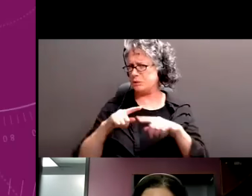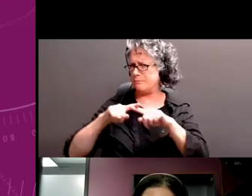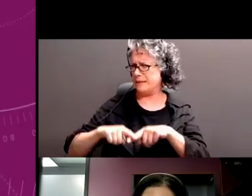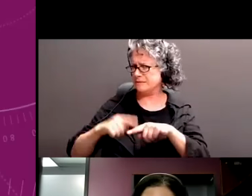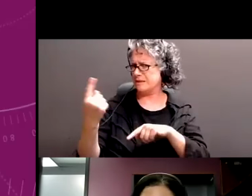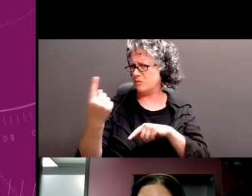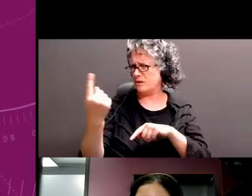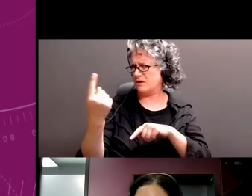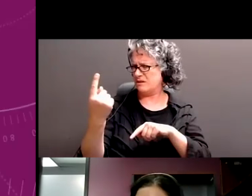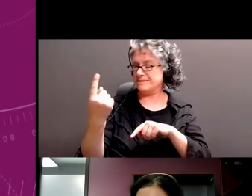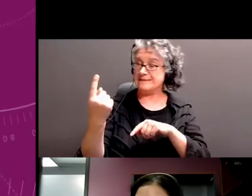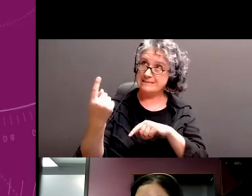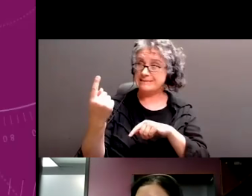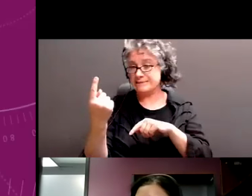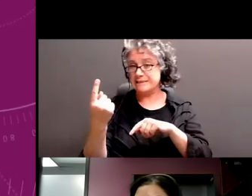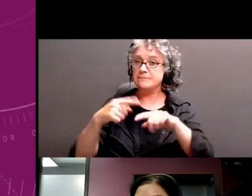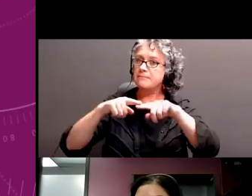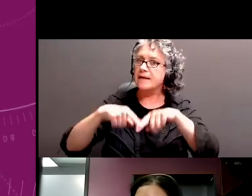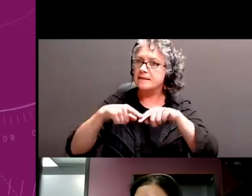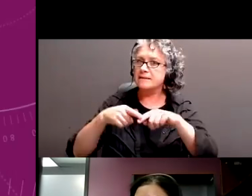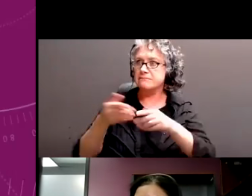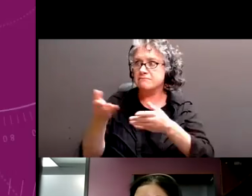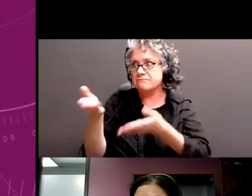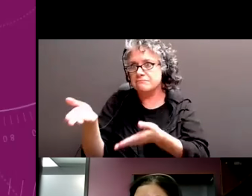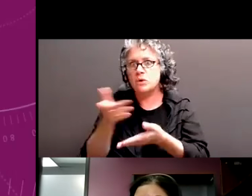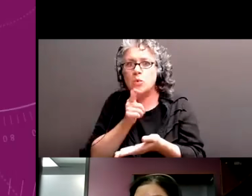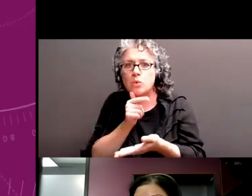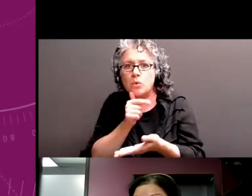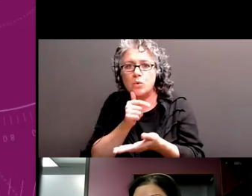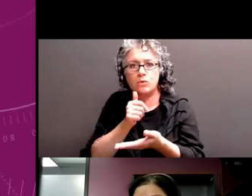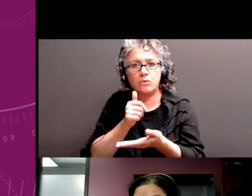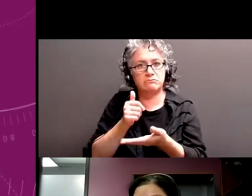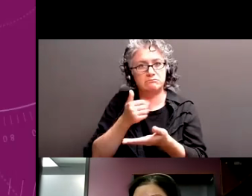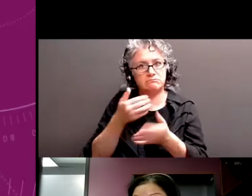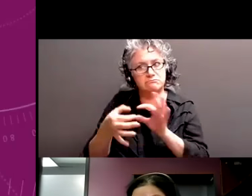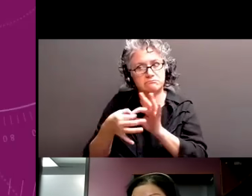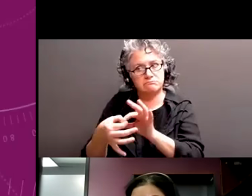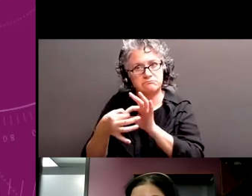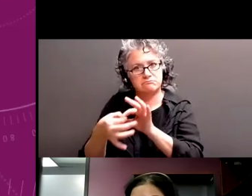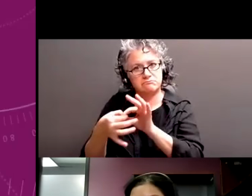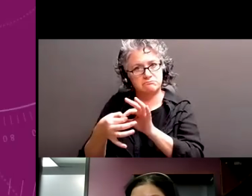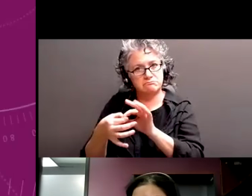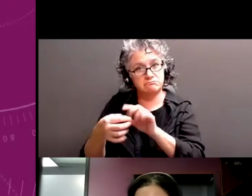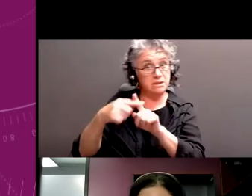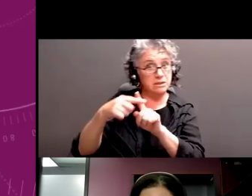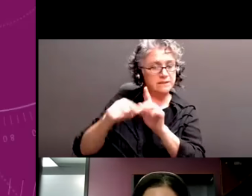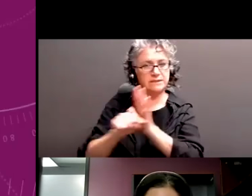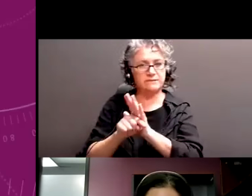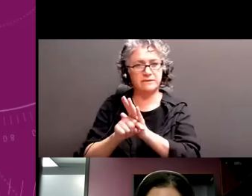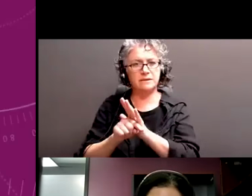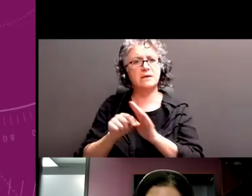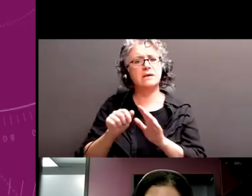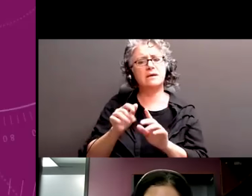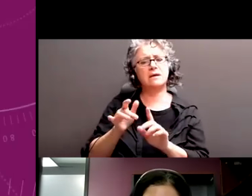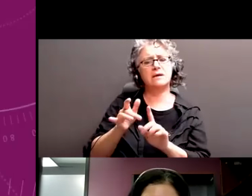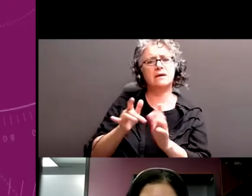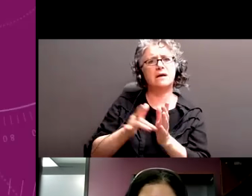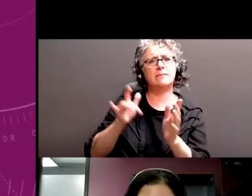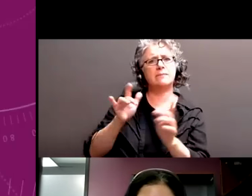upon somebody else, which tips the balance of power and control. And abuse is about power and control in a